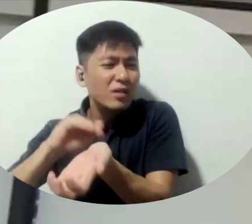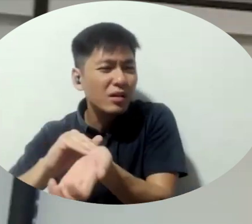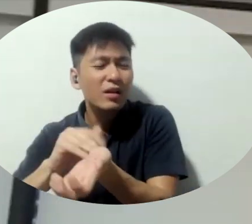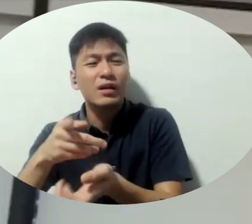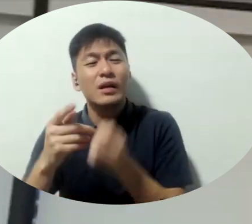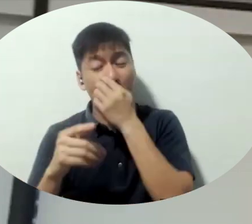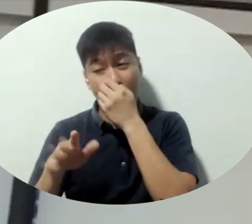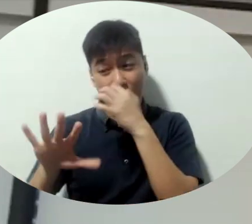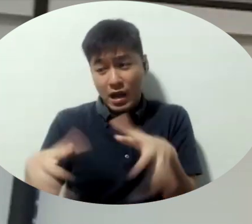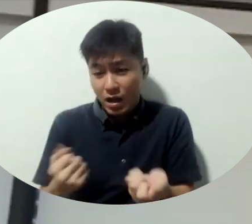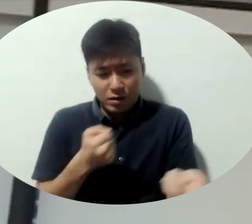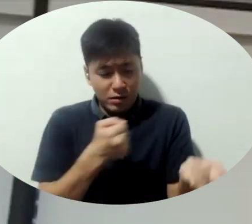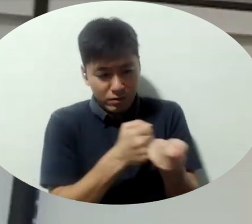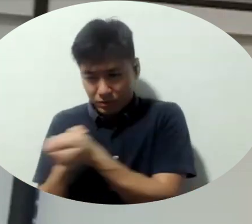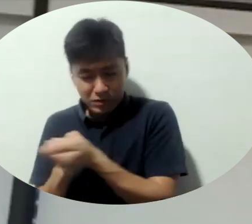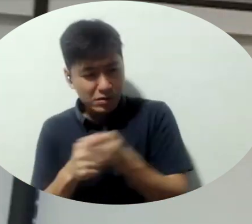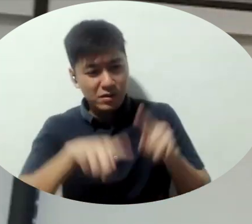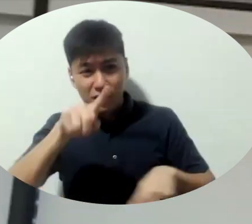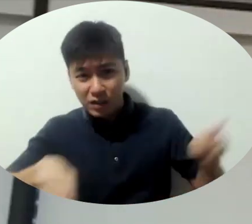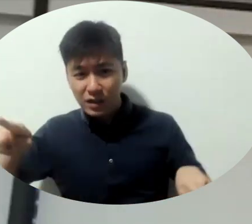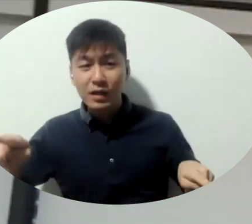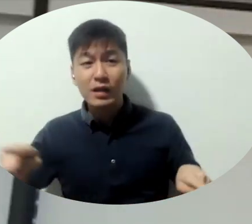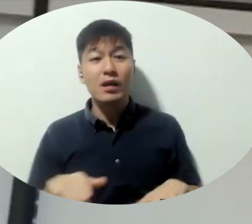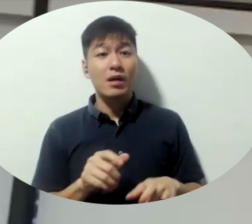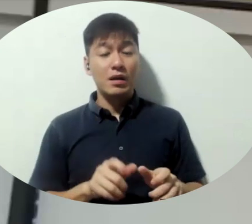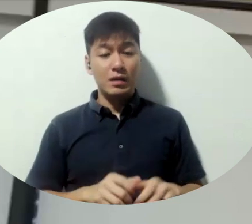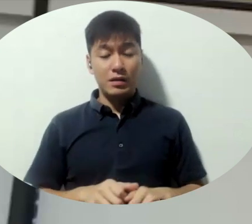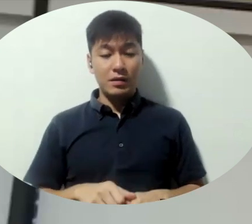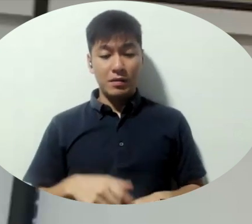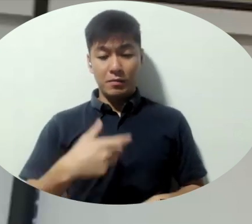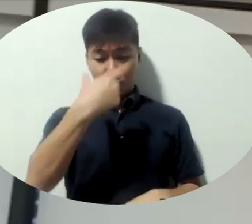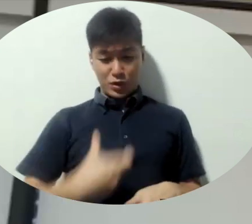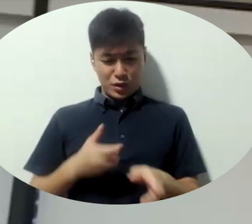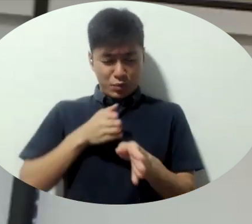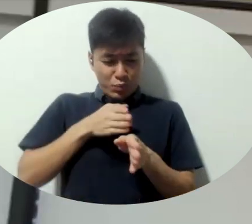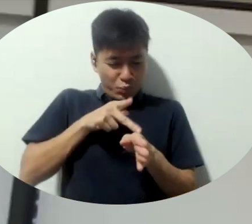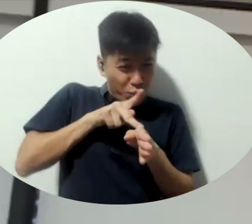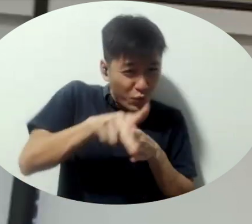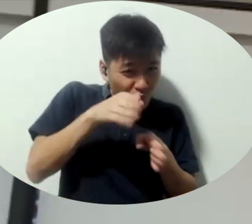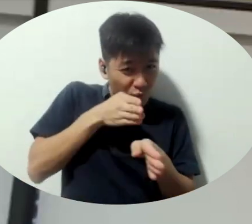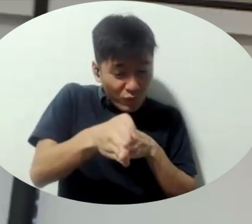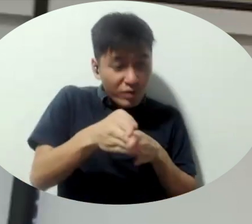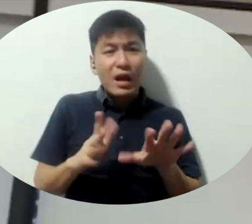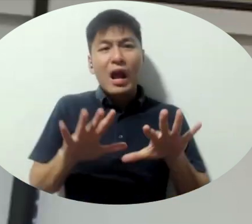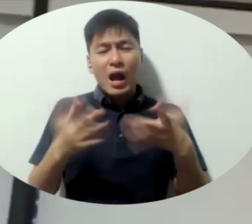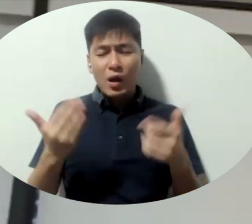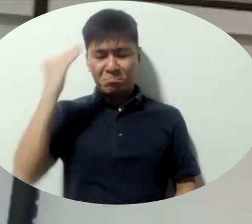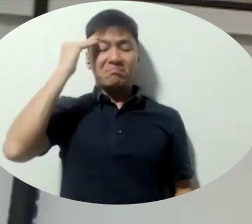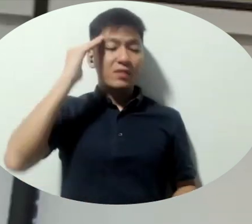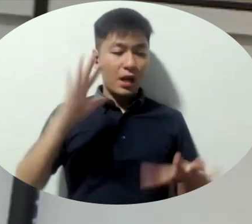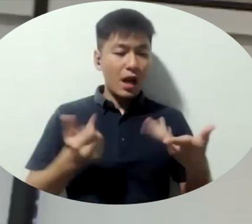that? How do we train the professionals to be able to respond? Because worldwide, we already